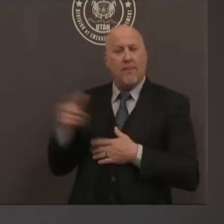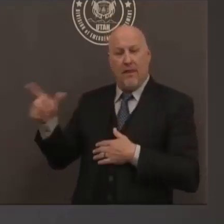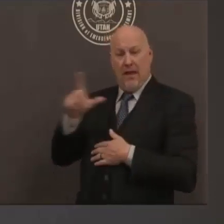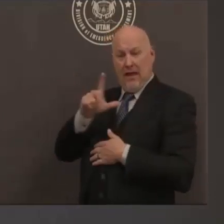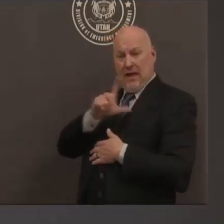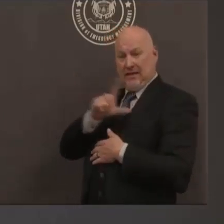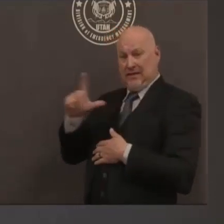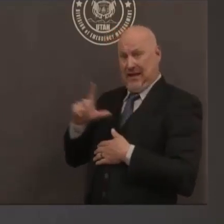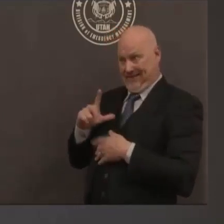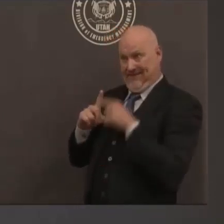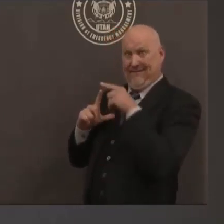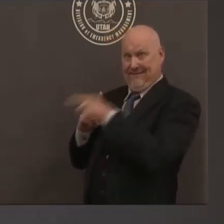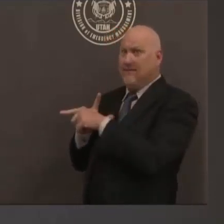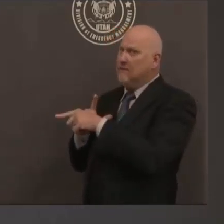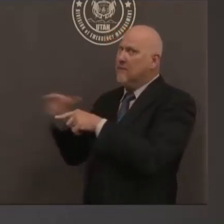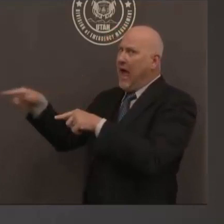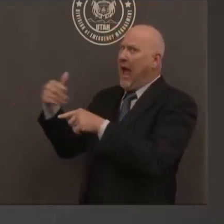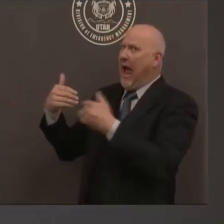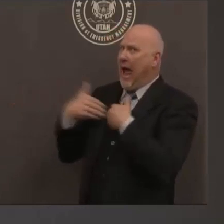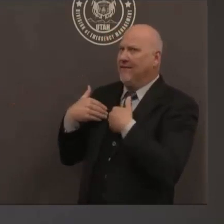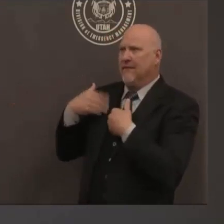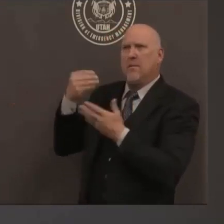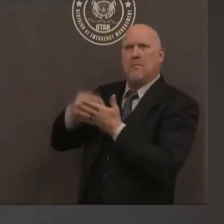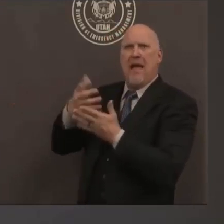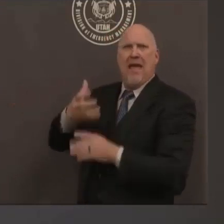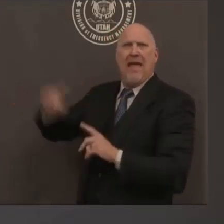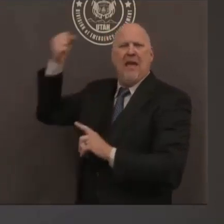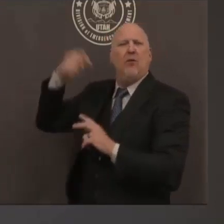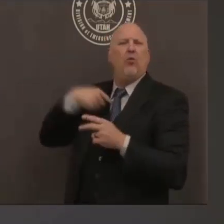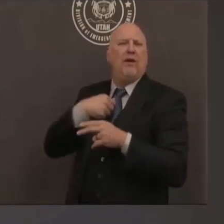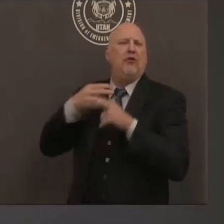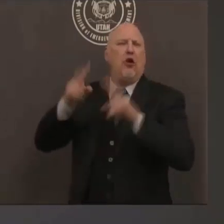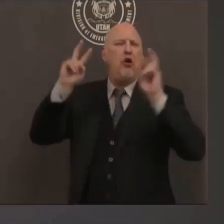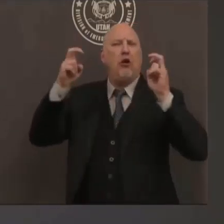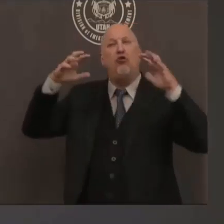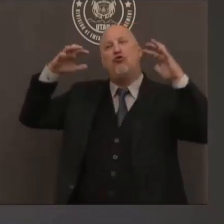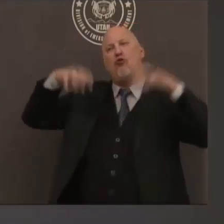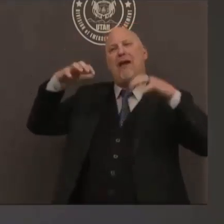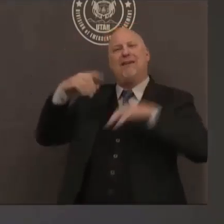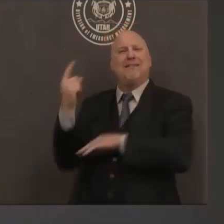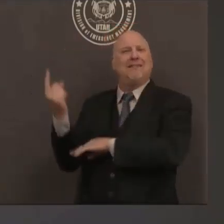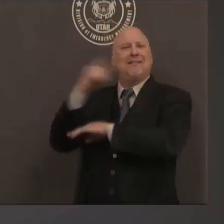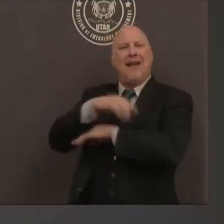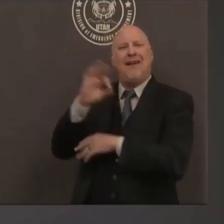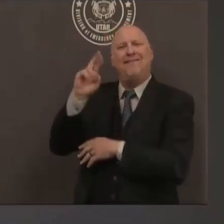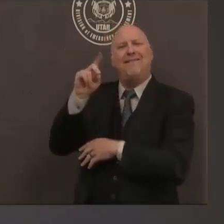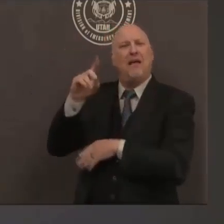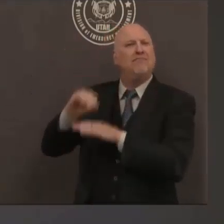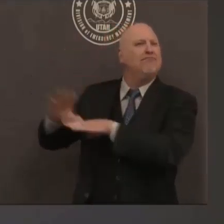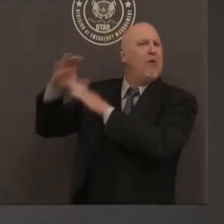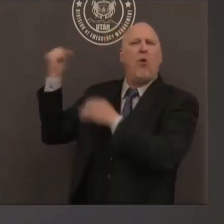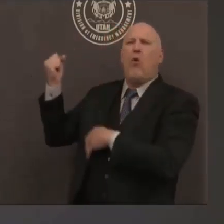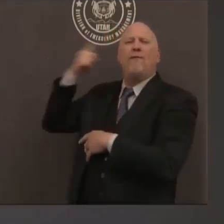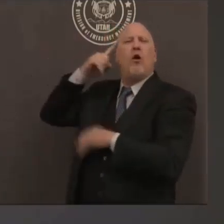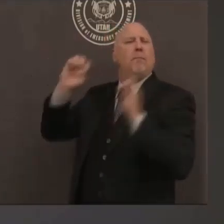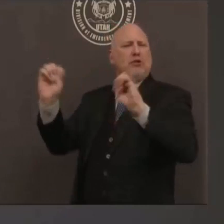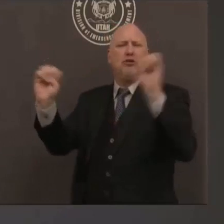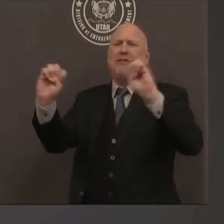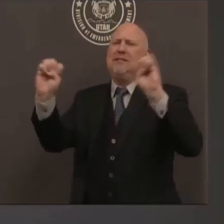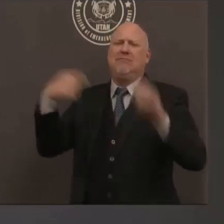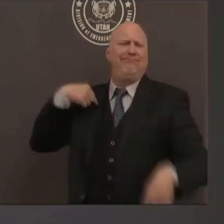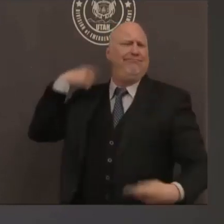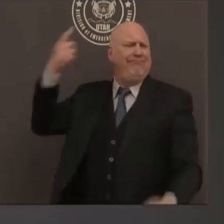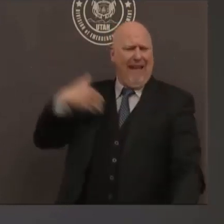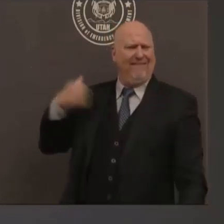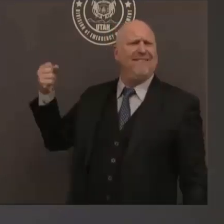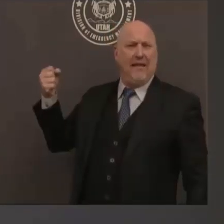to know what the costs are going to be and how we in fact budget for these at-risk population needs. The second